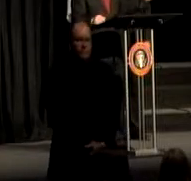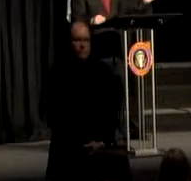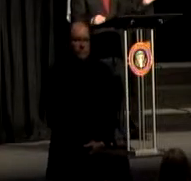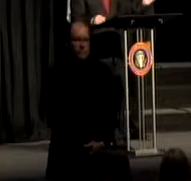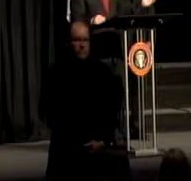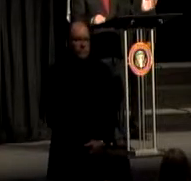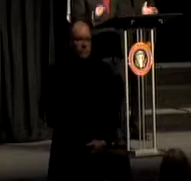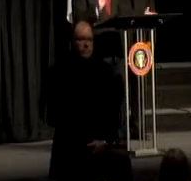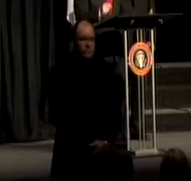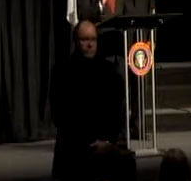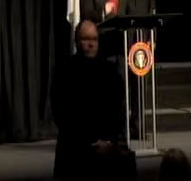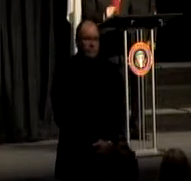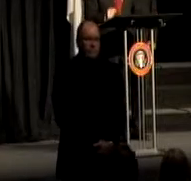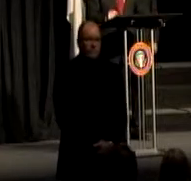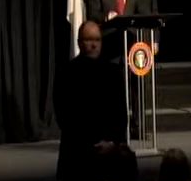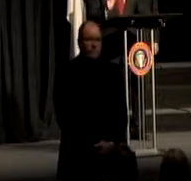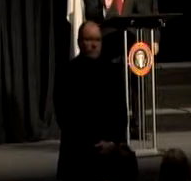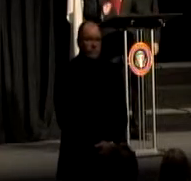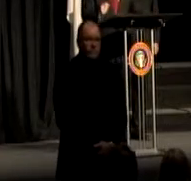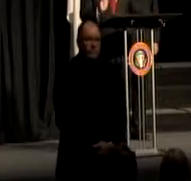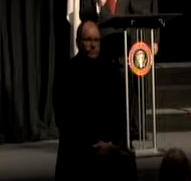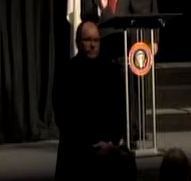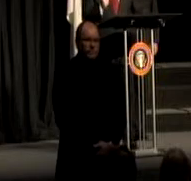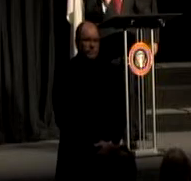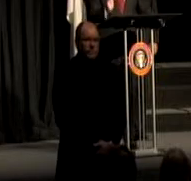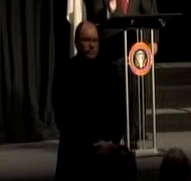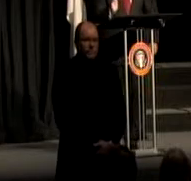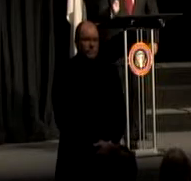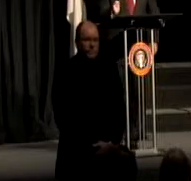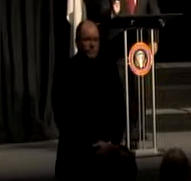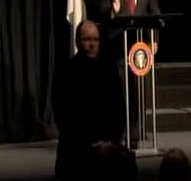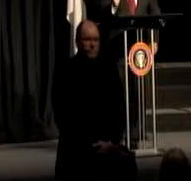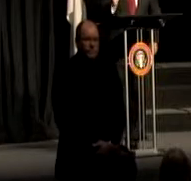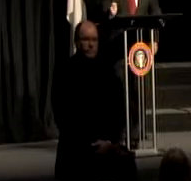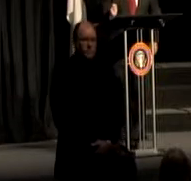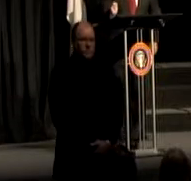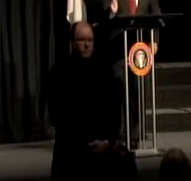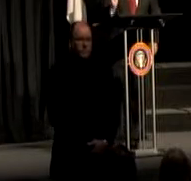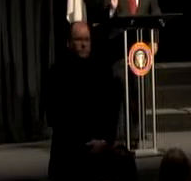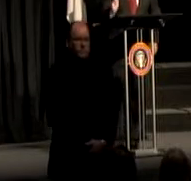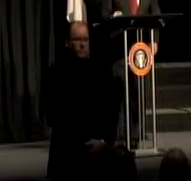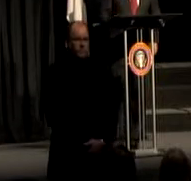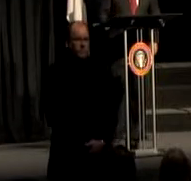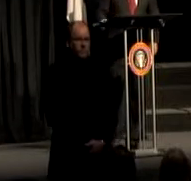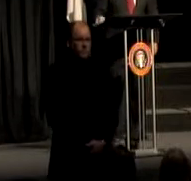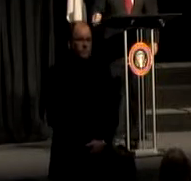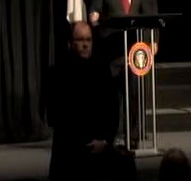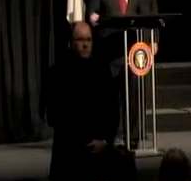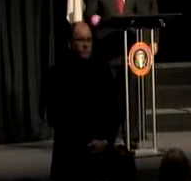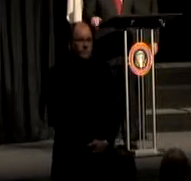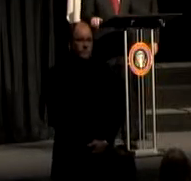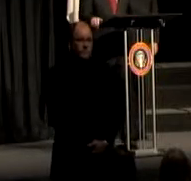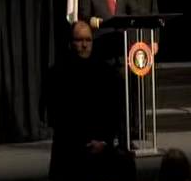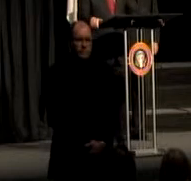My resources. If I try to hold on to anything in my own grasp, I will lose the thing that God